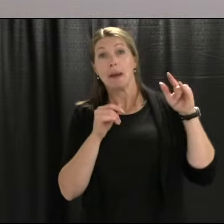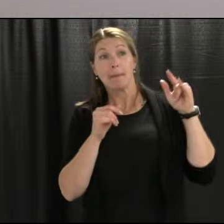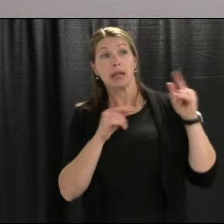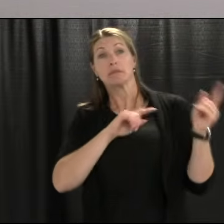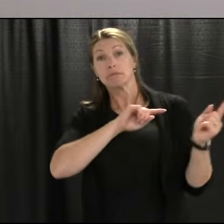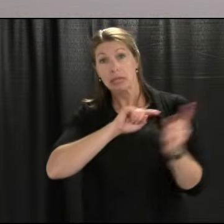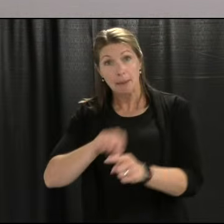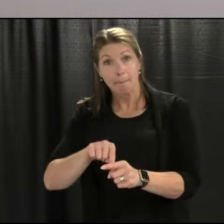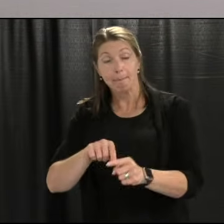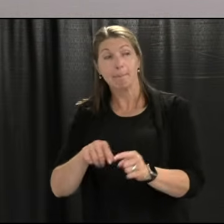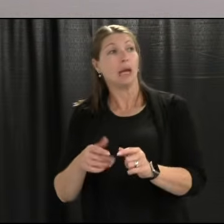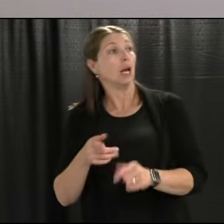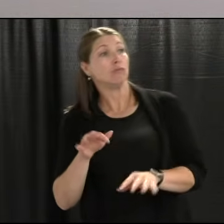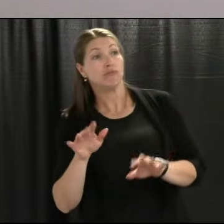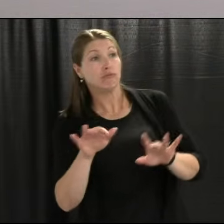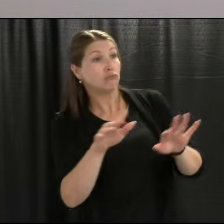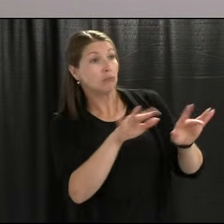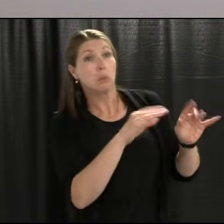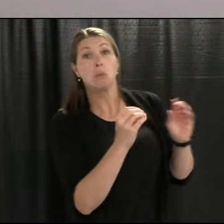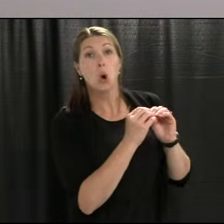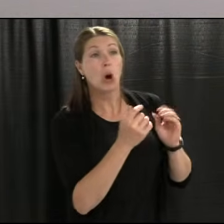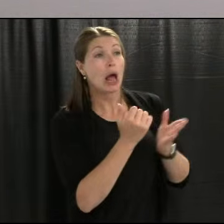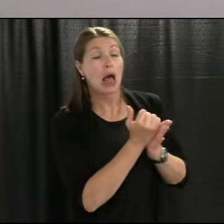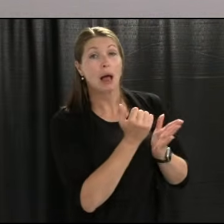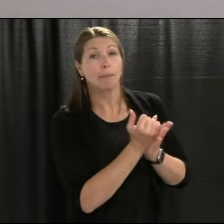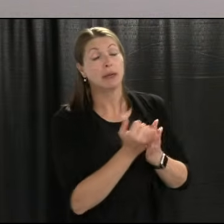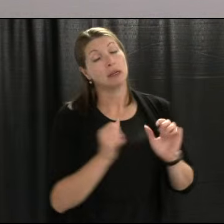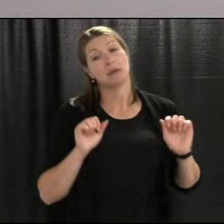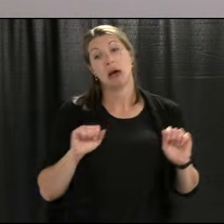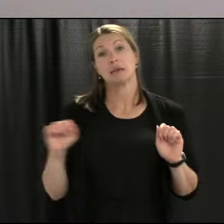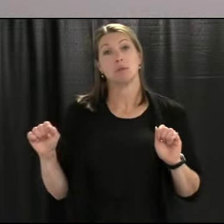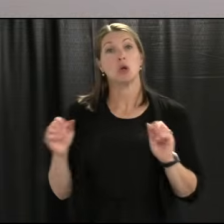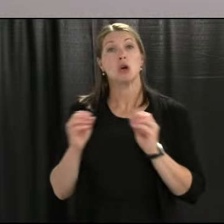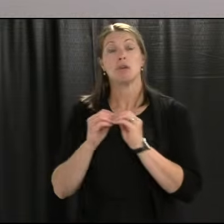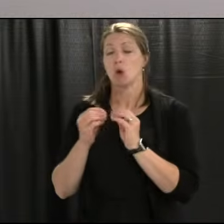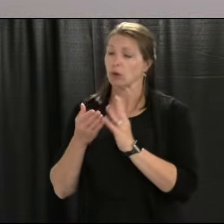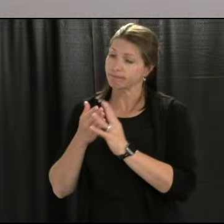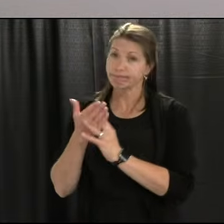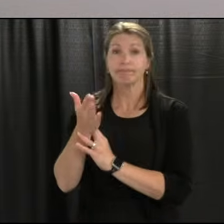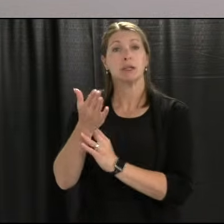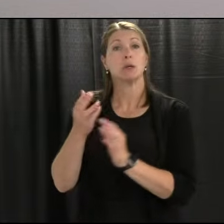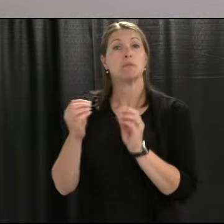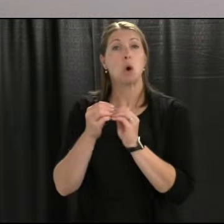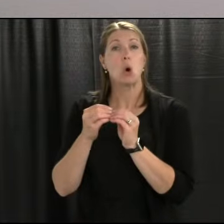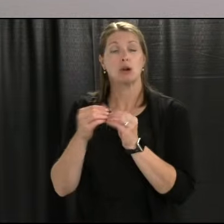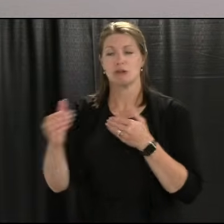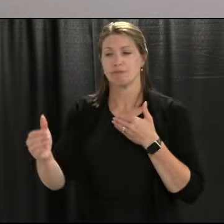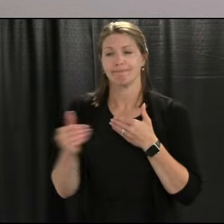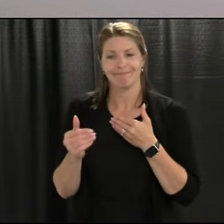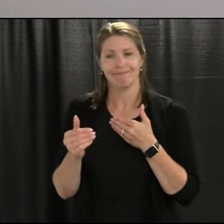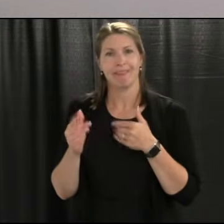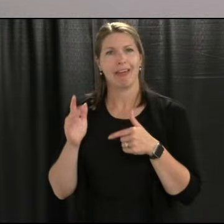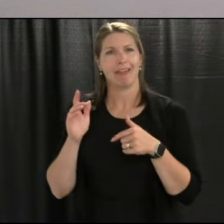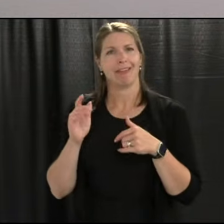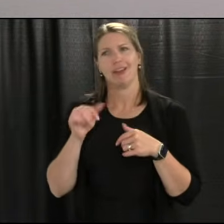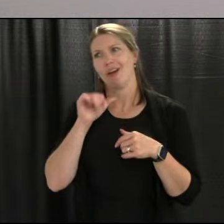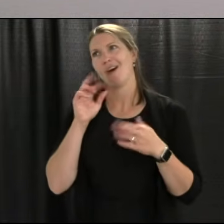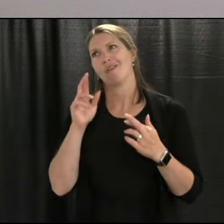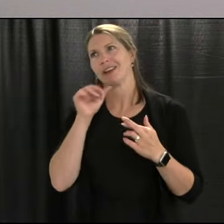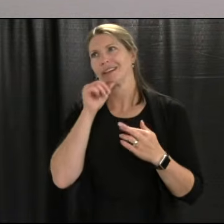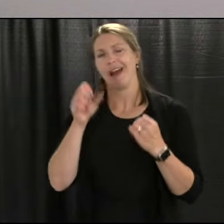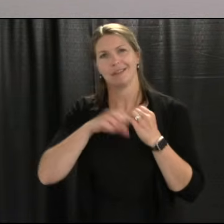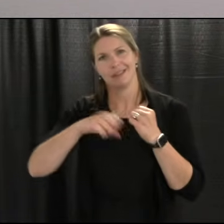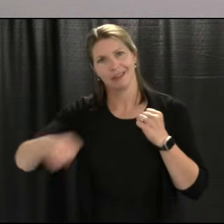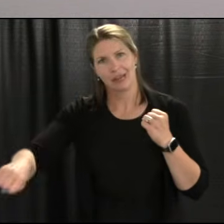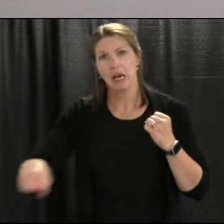can across the country. Maybe we'll get through this sooner than later, and we won't have to deal with that situation.